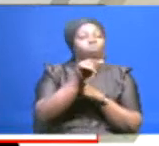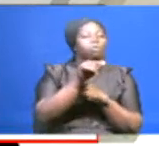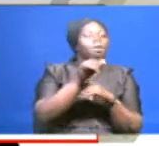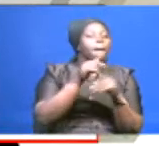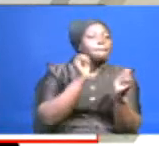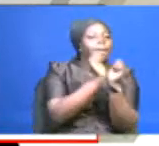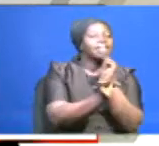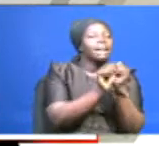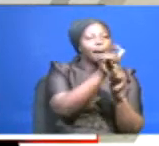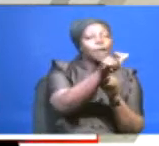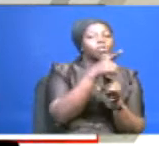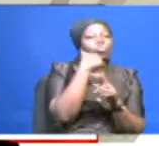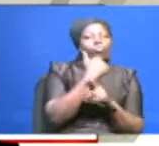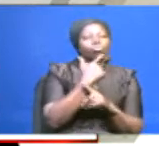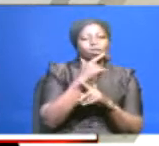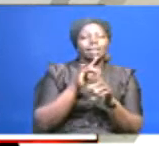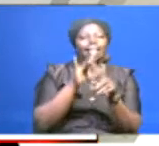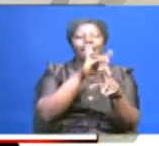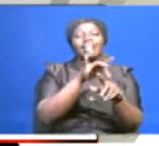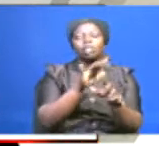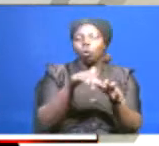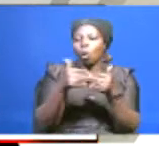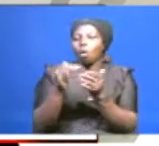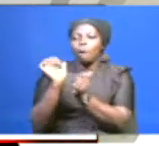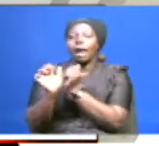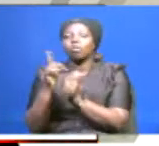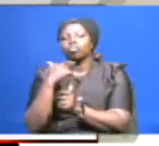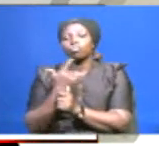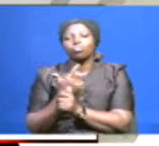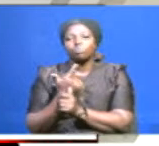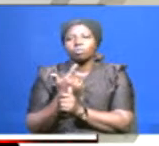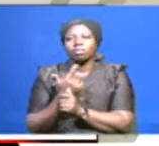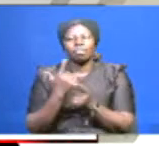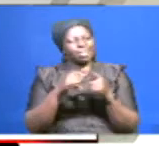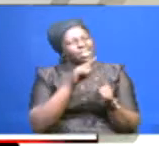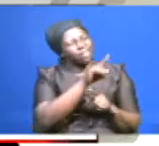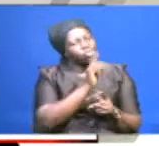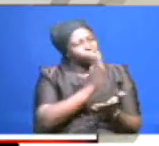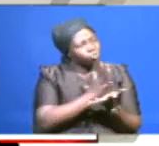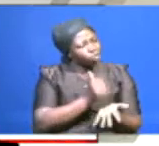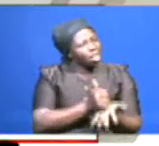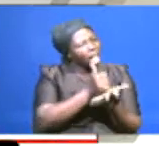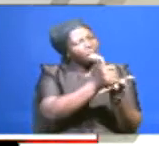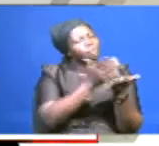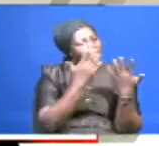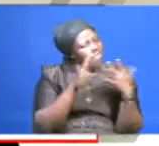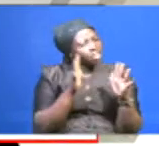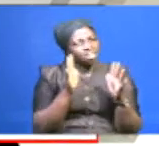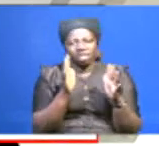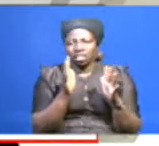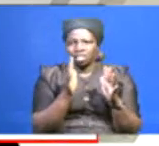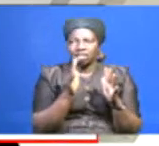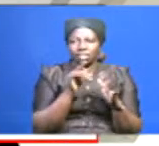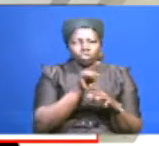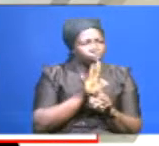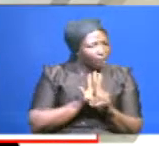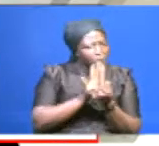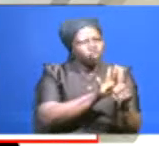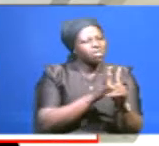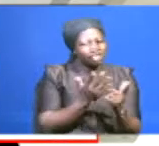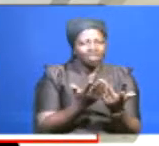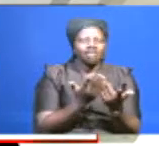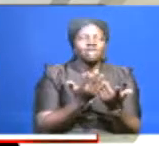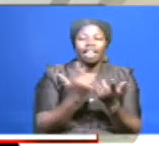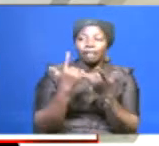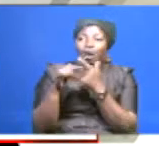because alikupatia chobo? No, but he was aided, Bana. No, he wasn't aided. The action was... That was a push, Bana. No, the action